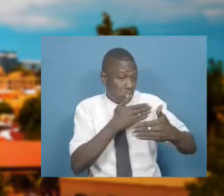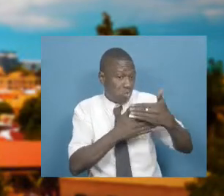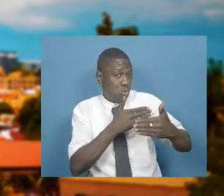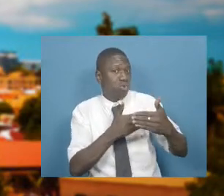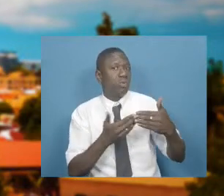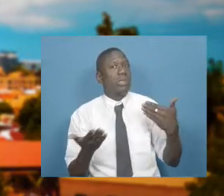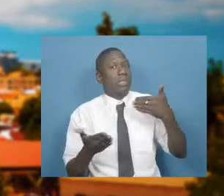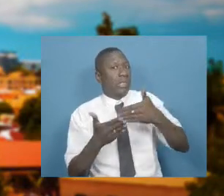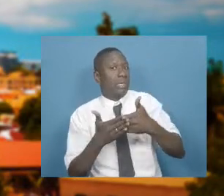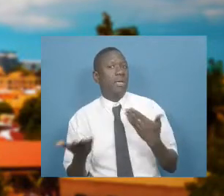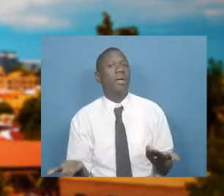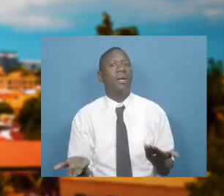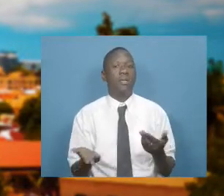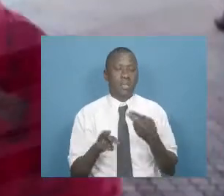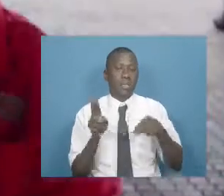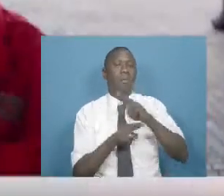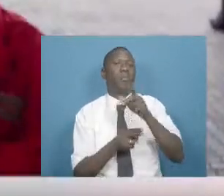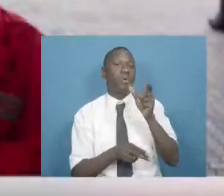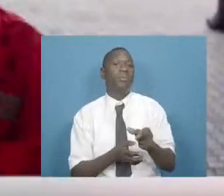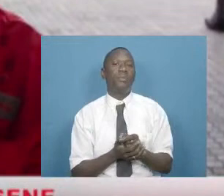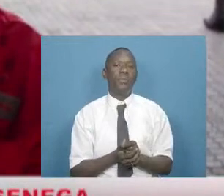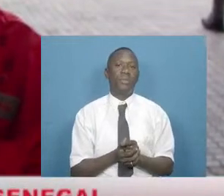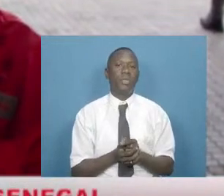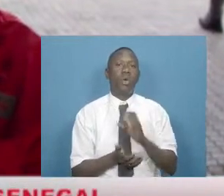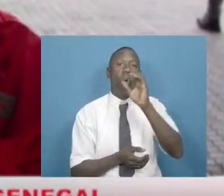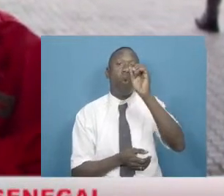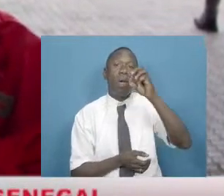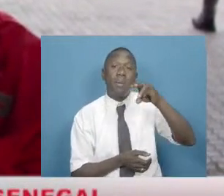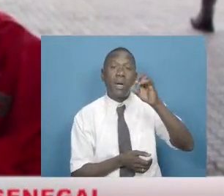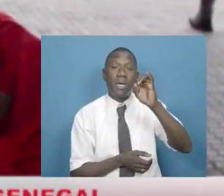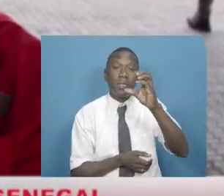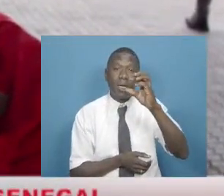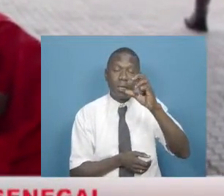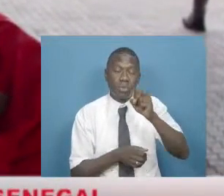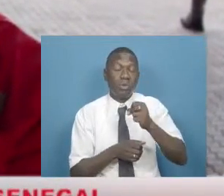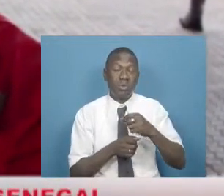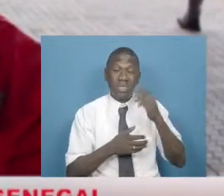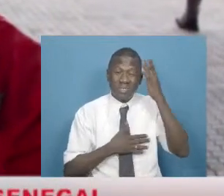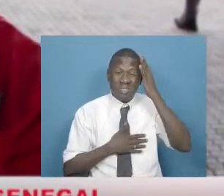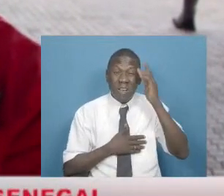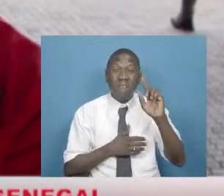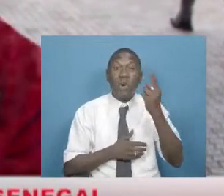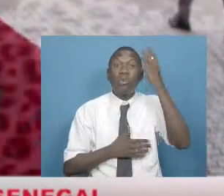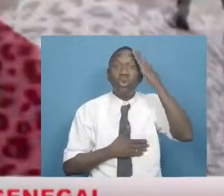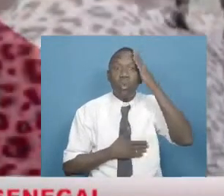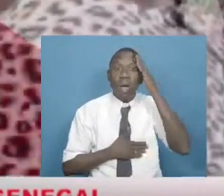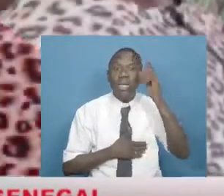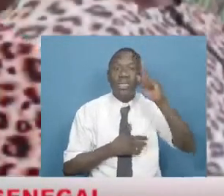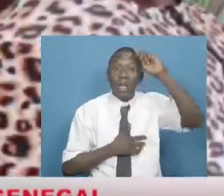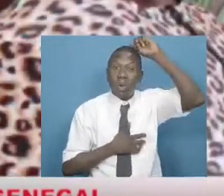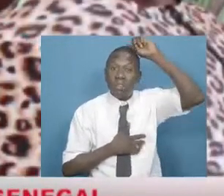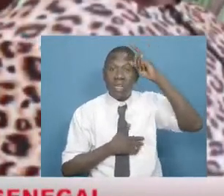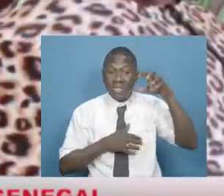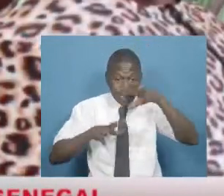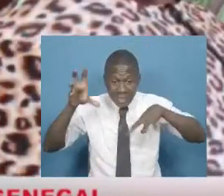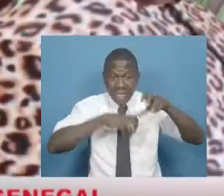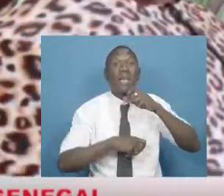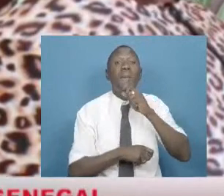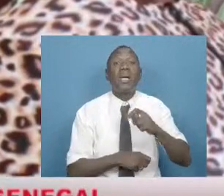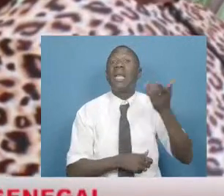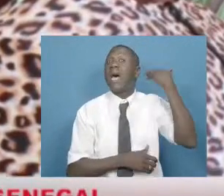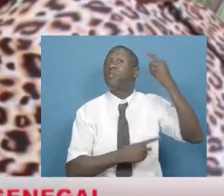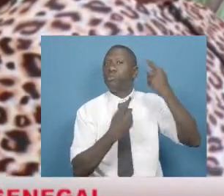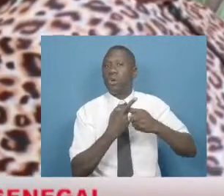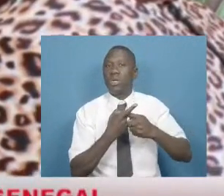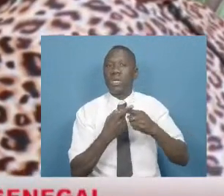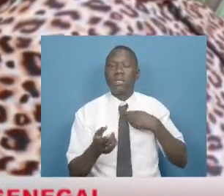is his report. The Omicron variant was detected by South African scientists last month, and there are fears, some of